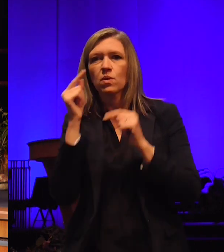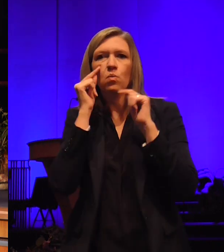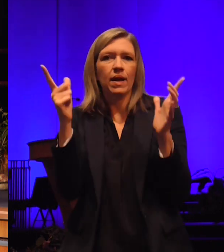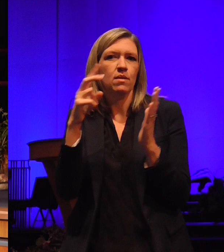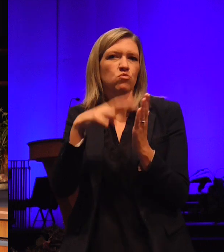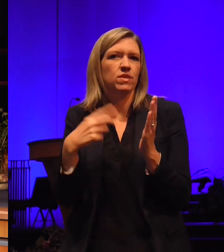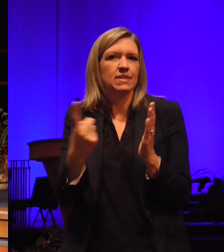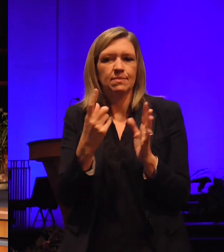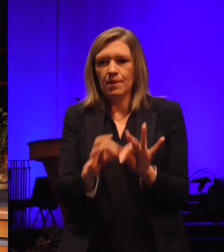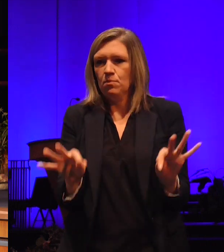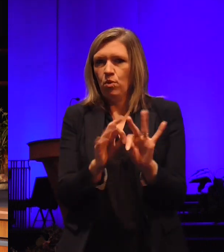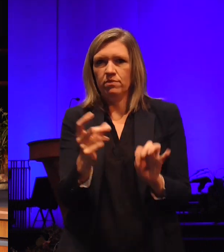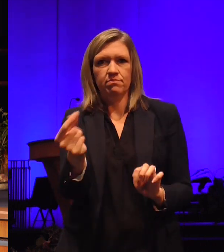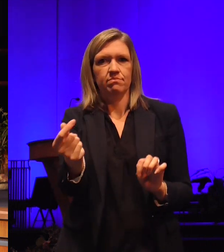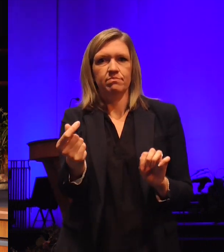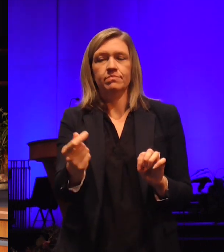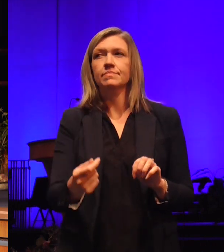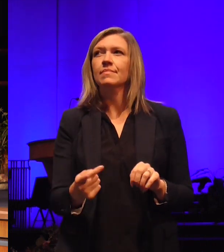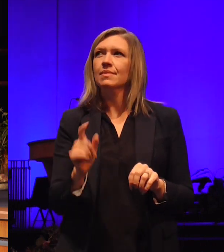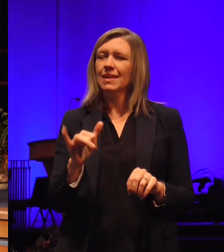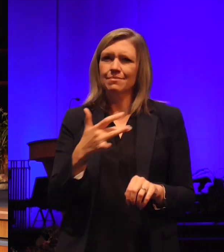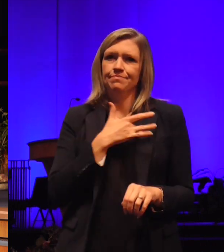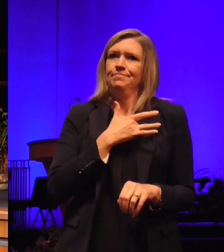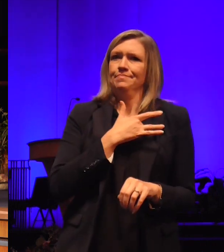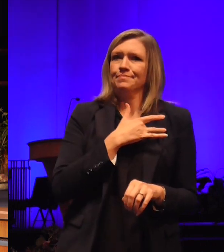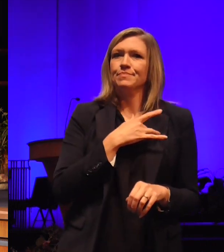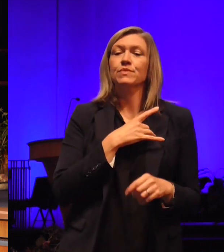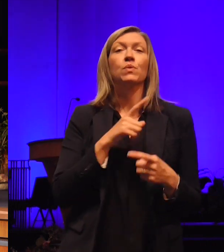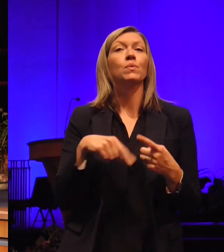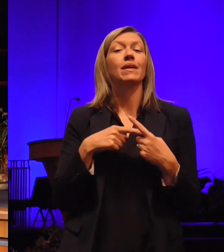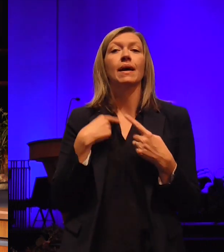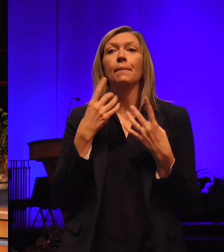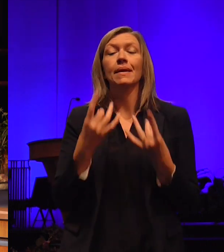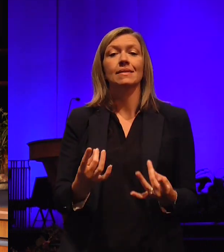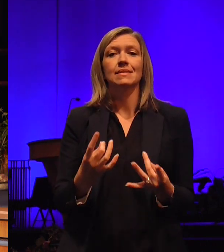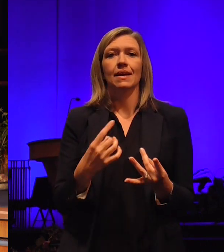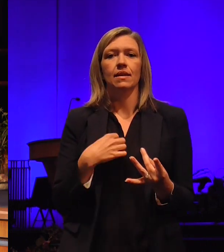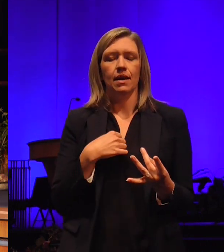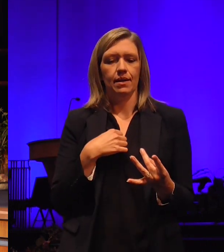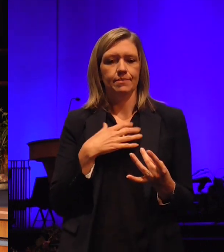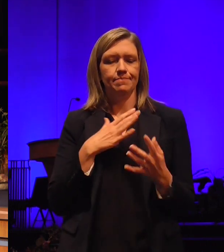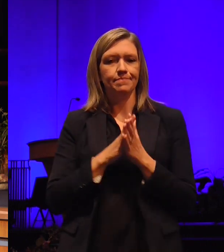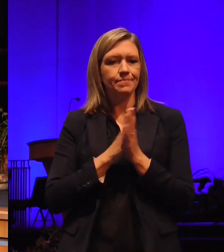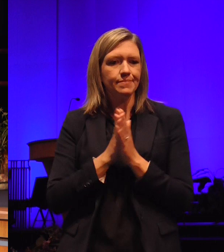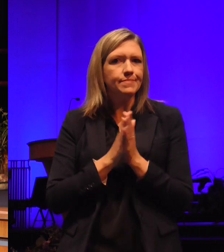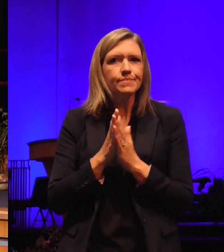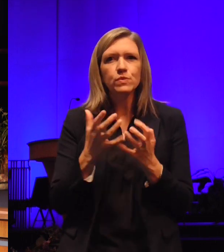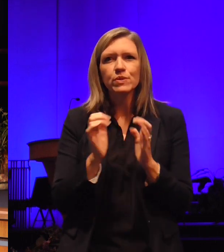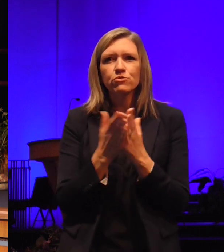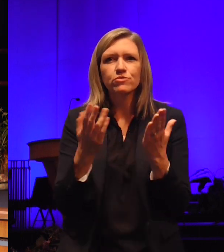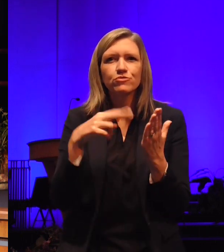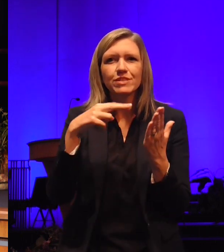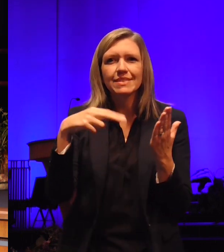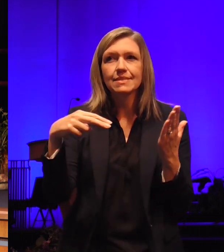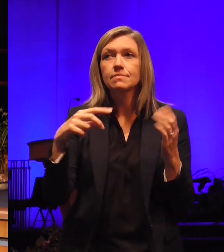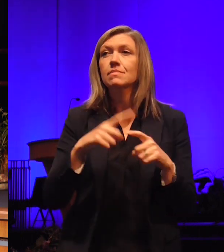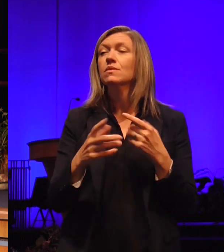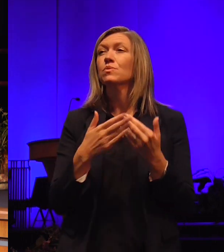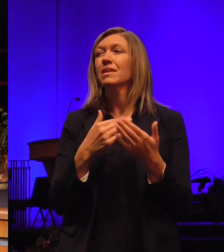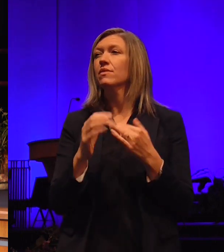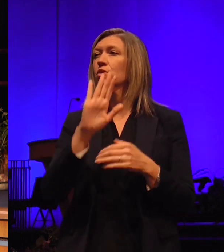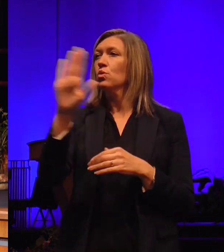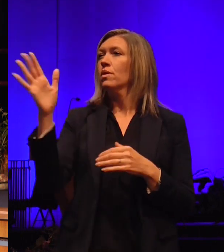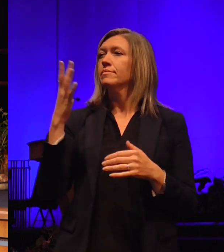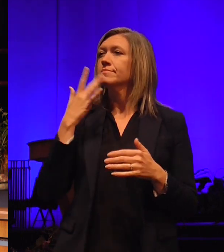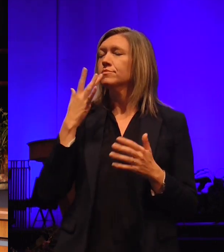can." It's very meaningful to me because as soon as I meditate, that's what I want to do is read. But whatever the art form you're moving